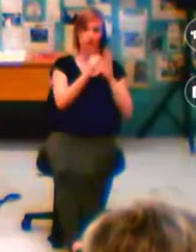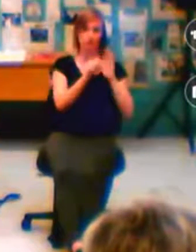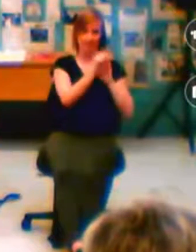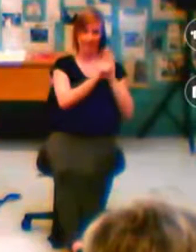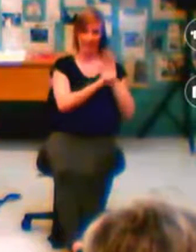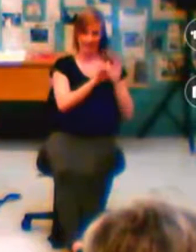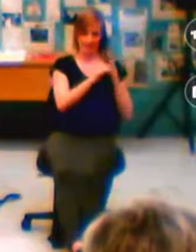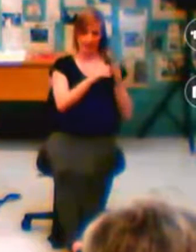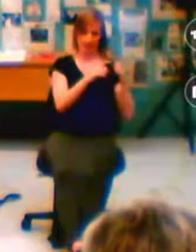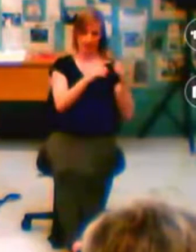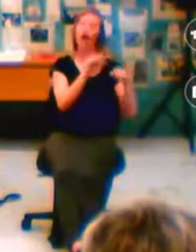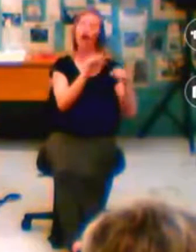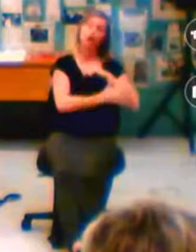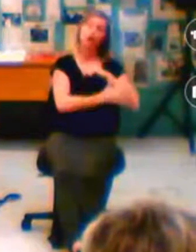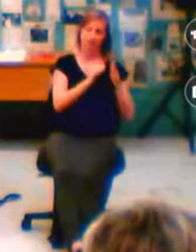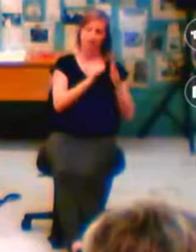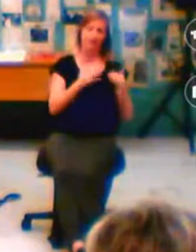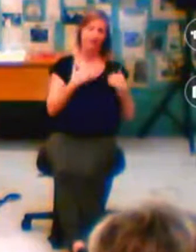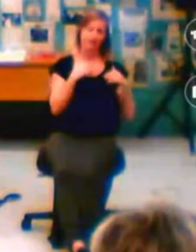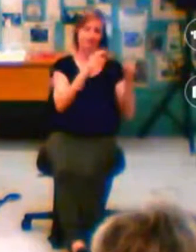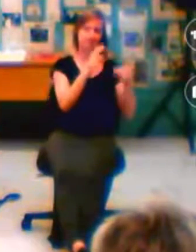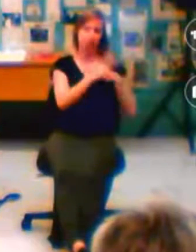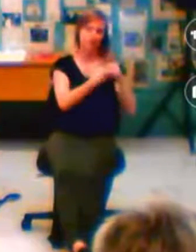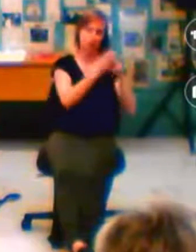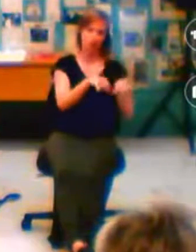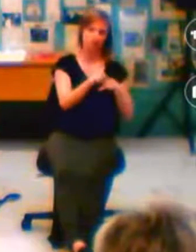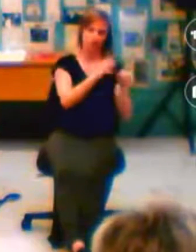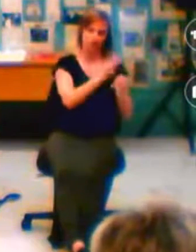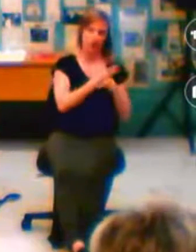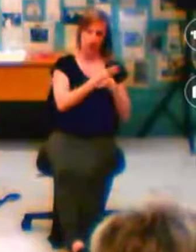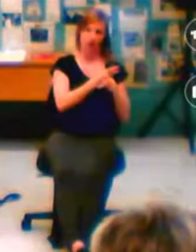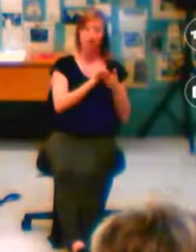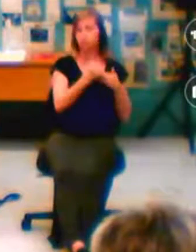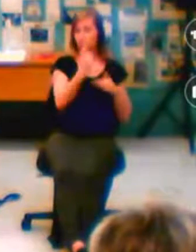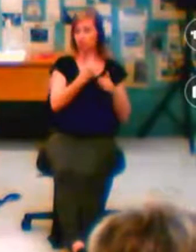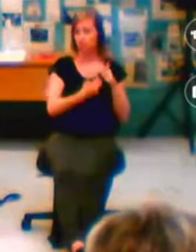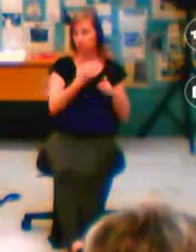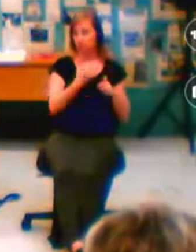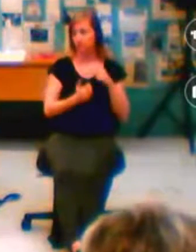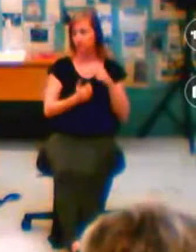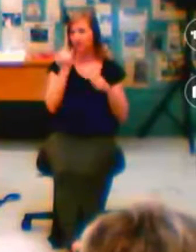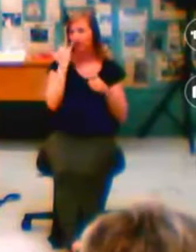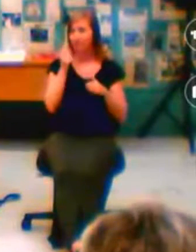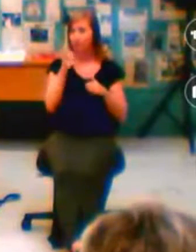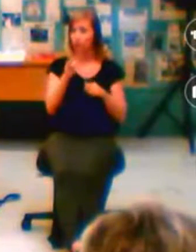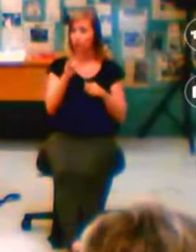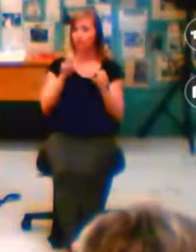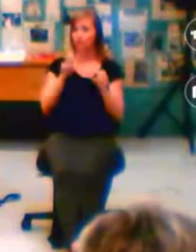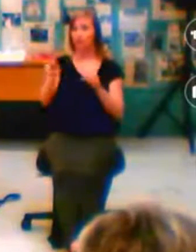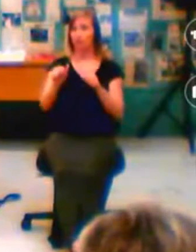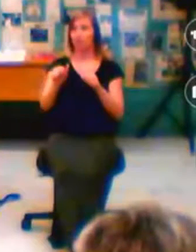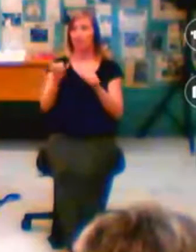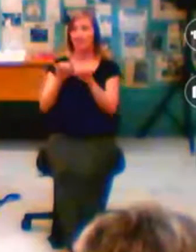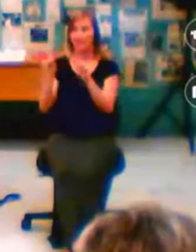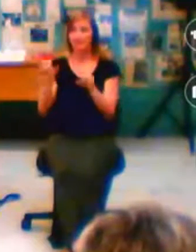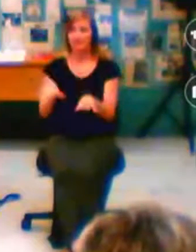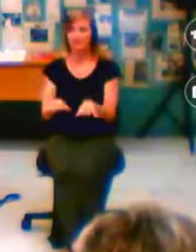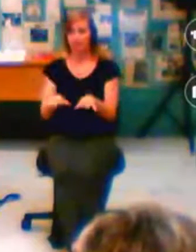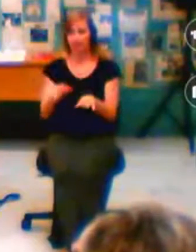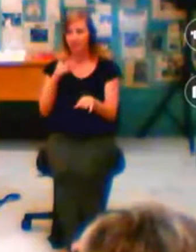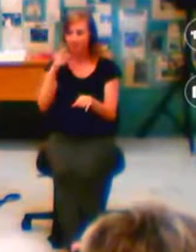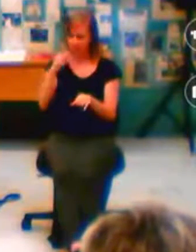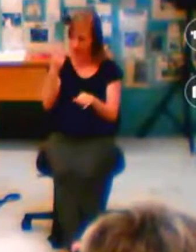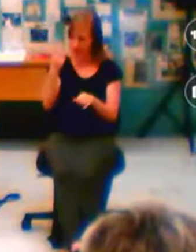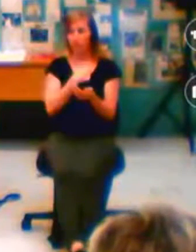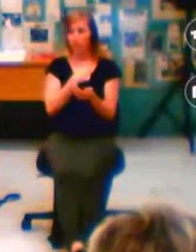with disabilities. The U.S. has much better disability care in many respects than you will find in some other countries that have